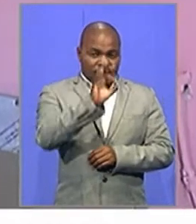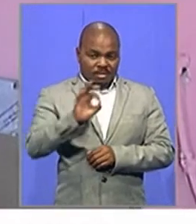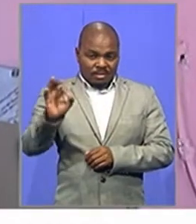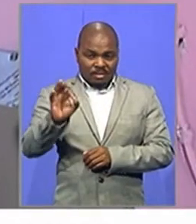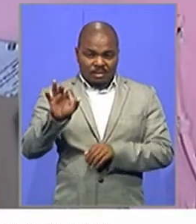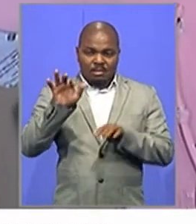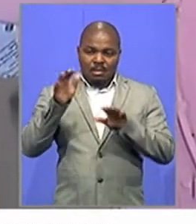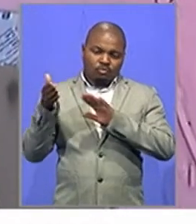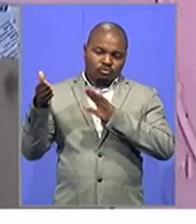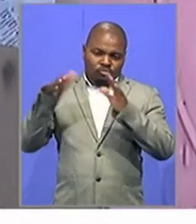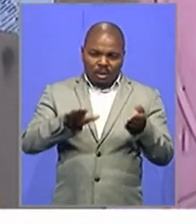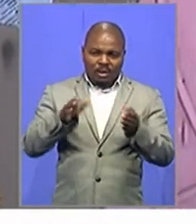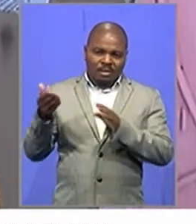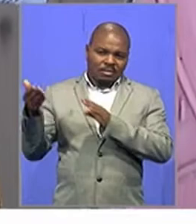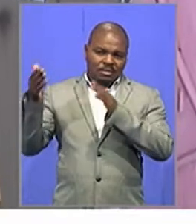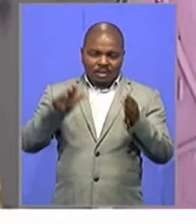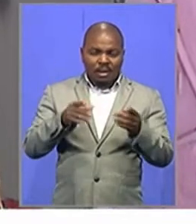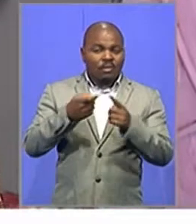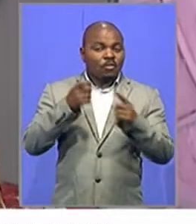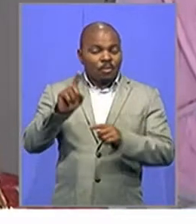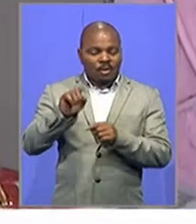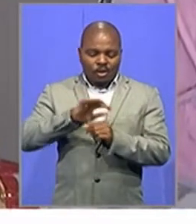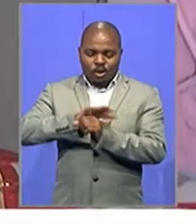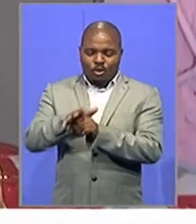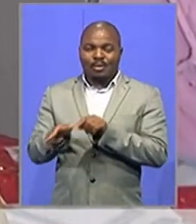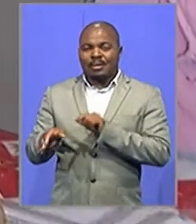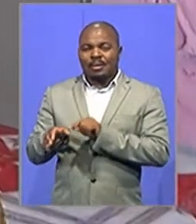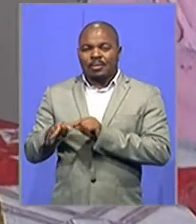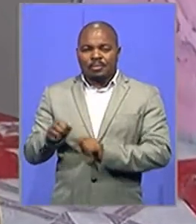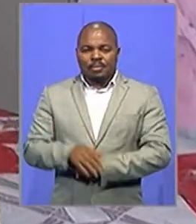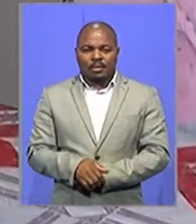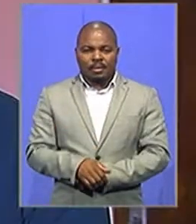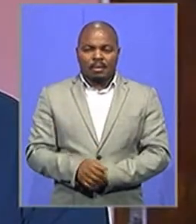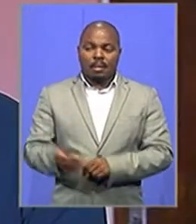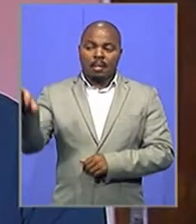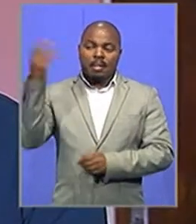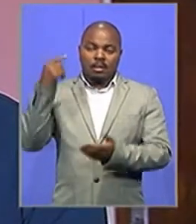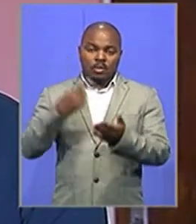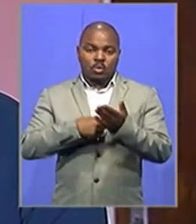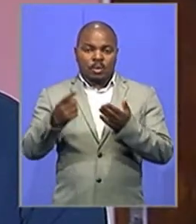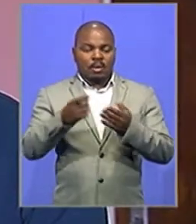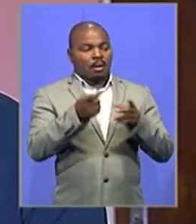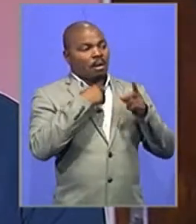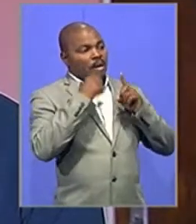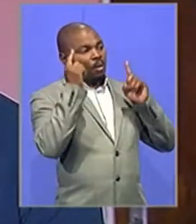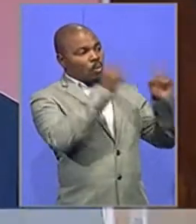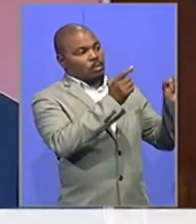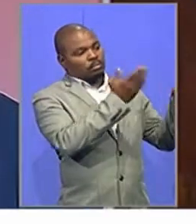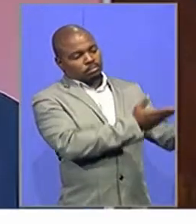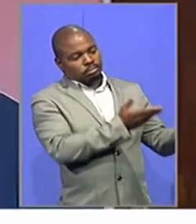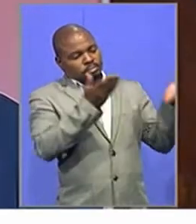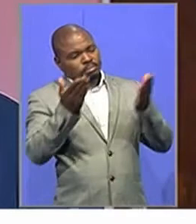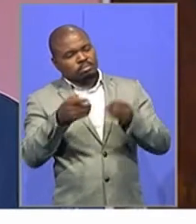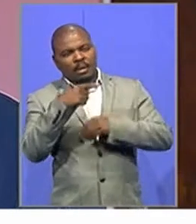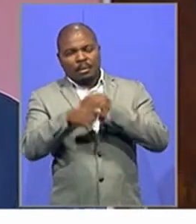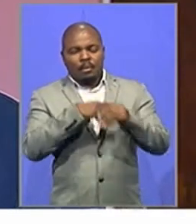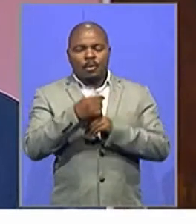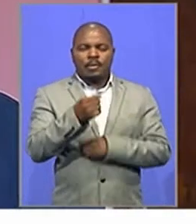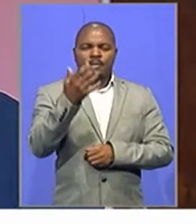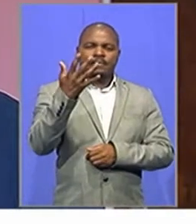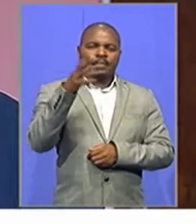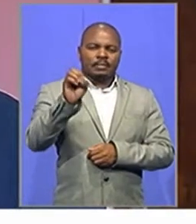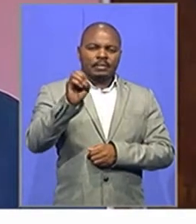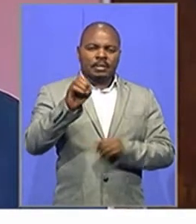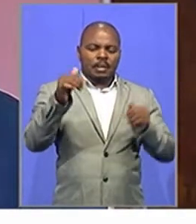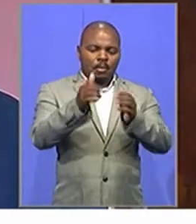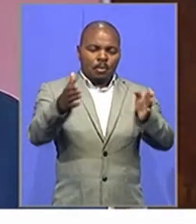ena di amana le COVID-19. Last week I've made an order to my suppliers about 50 coffins,